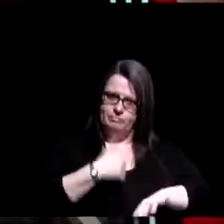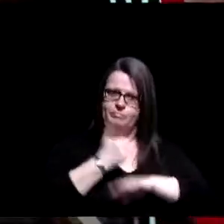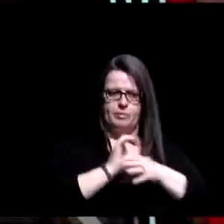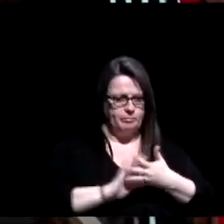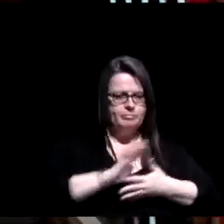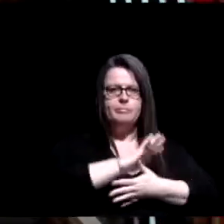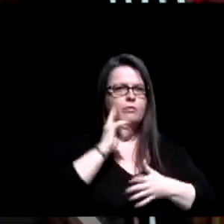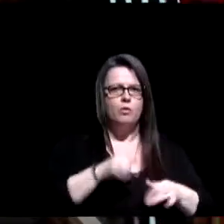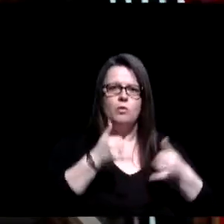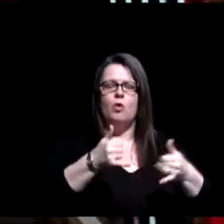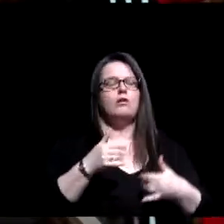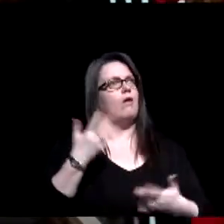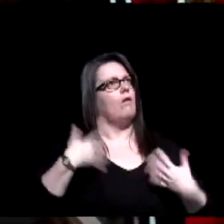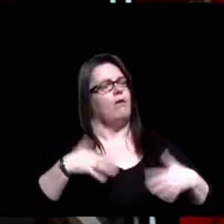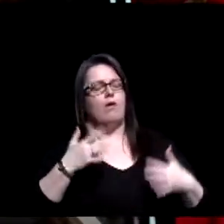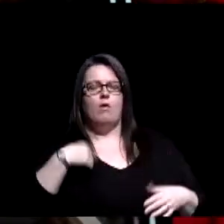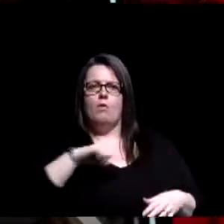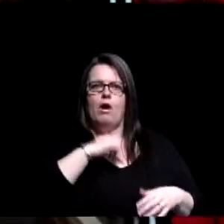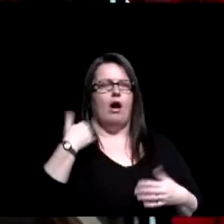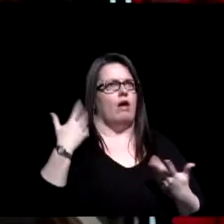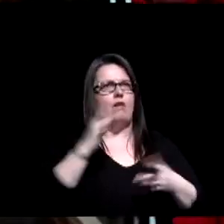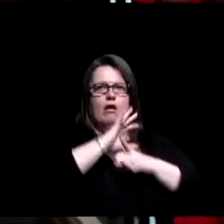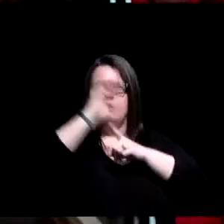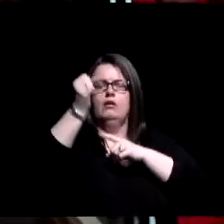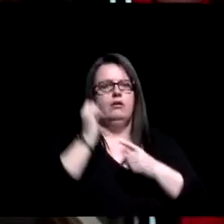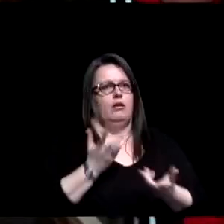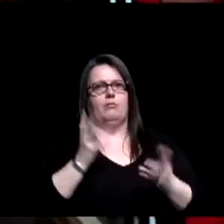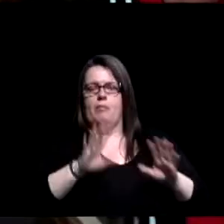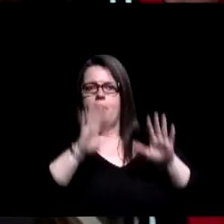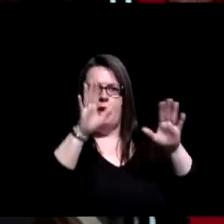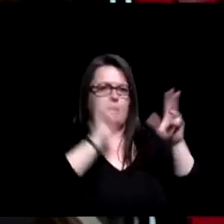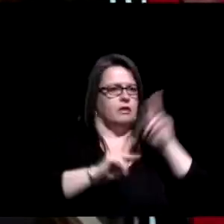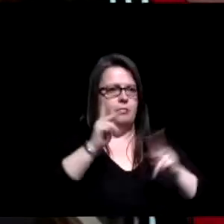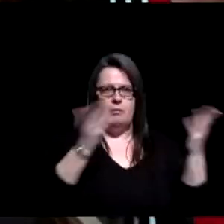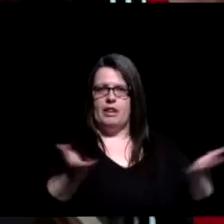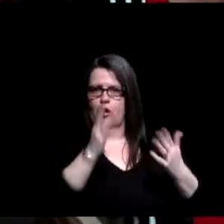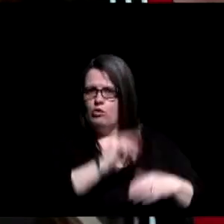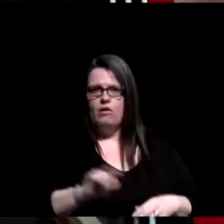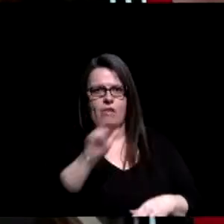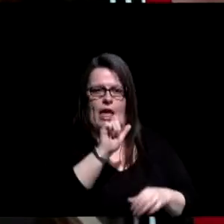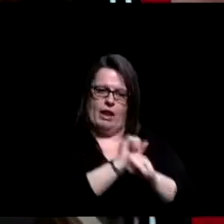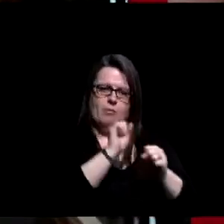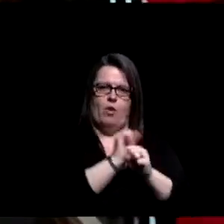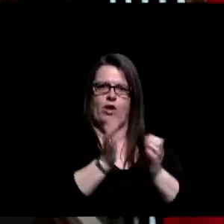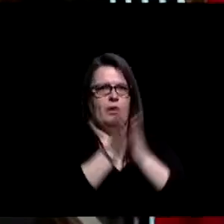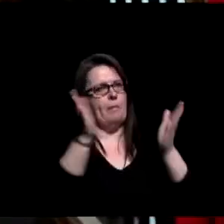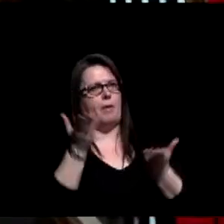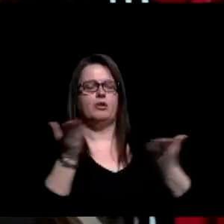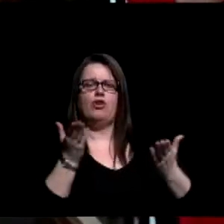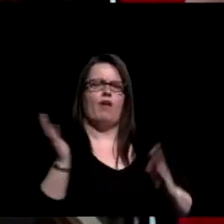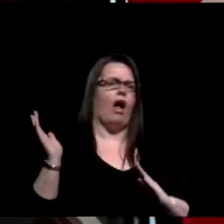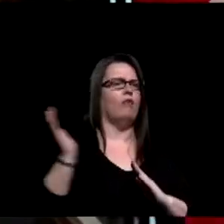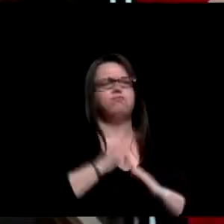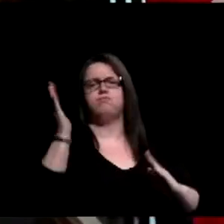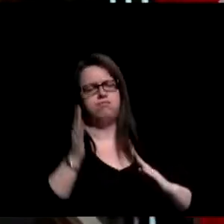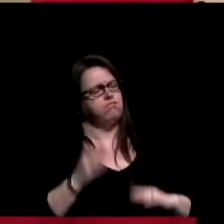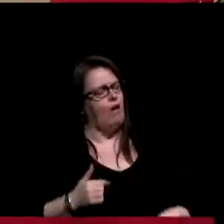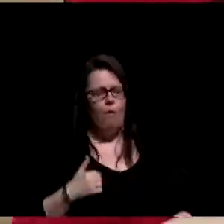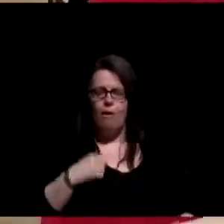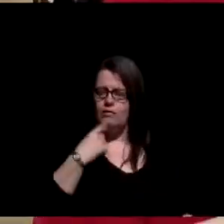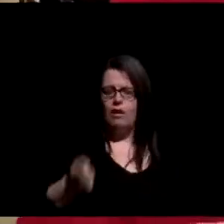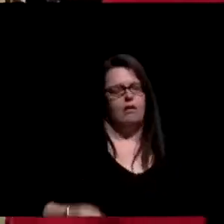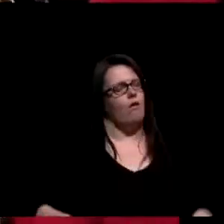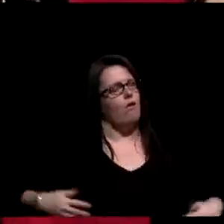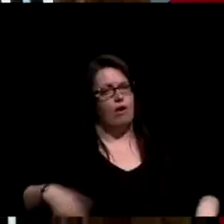got such a high caliber of people that we have in this province. The employees of the public service, top notch, buddy. Are you ready to